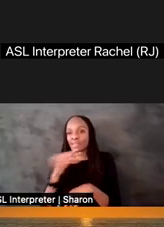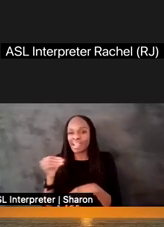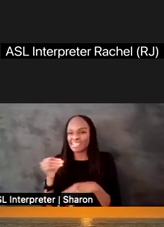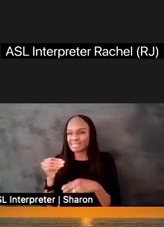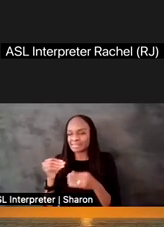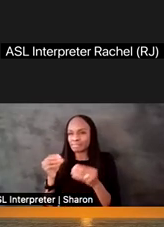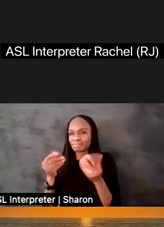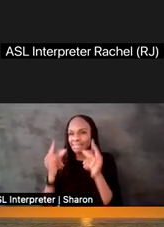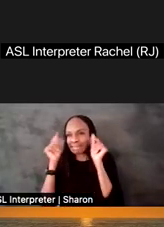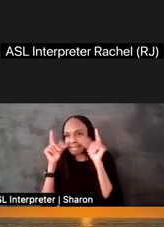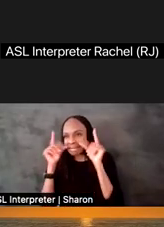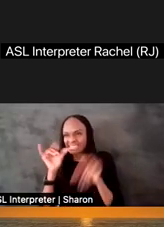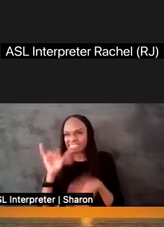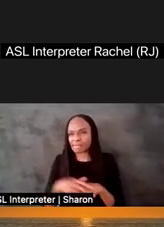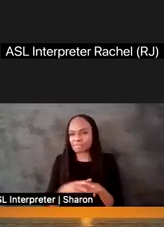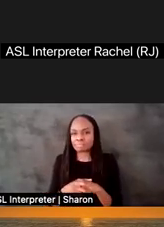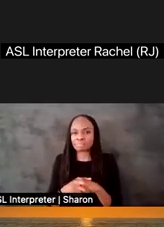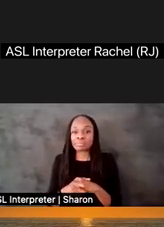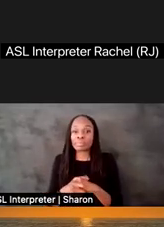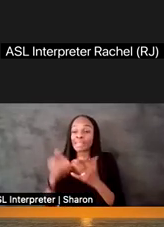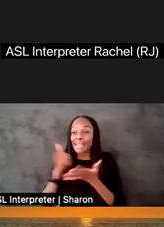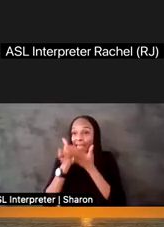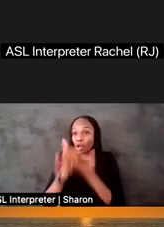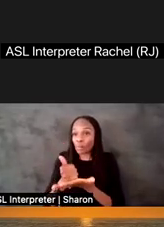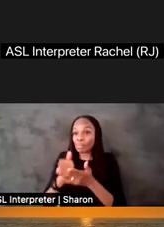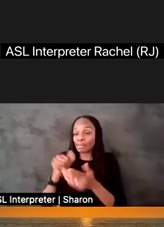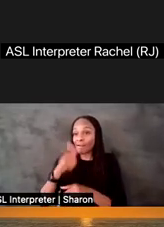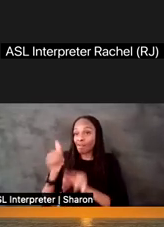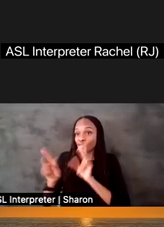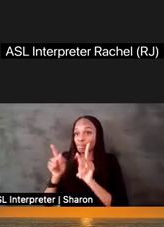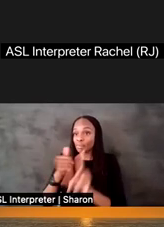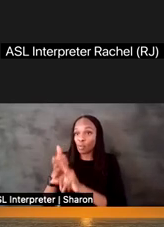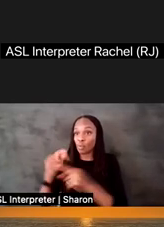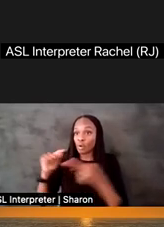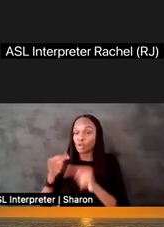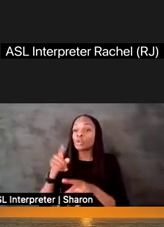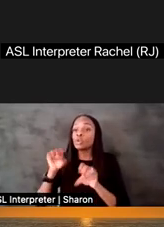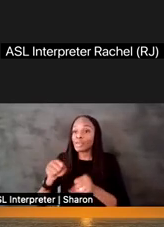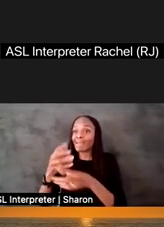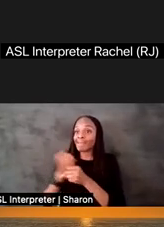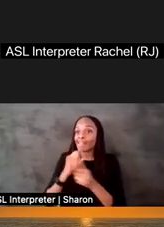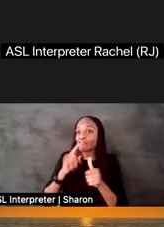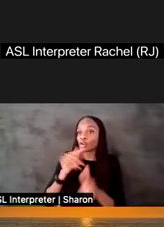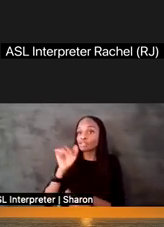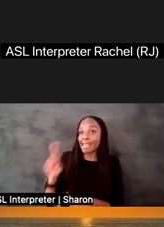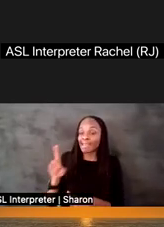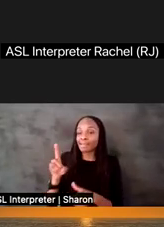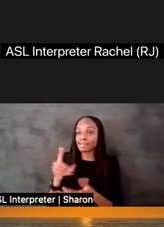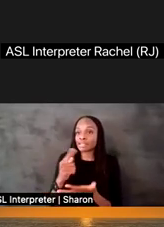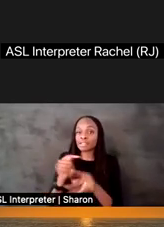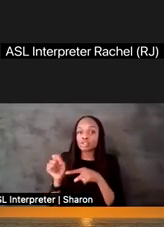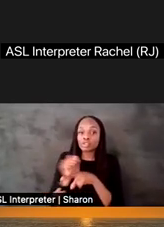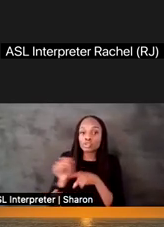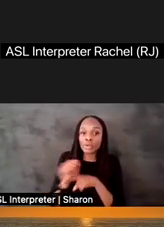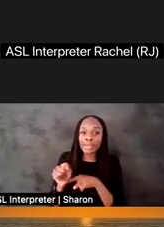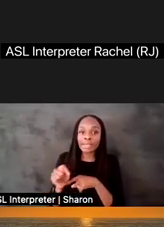that. Helping the injured, this is where getting your first aid training, taking a Stop the Bleed class is one